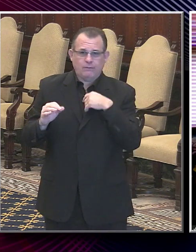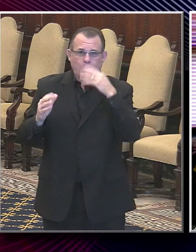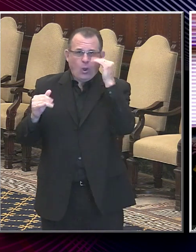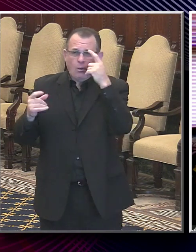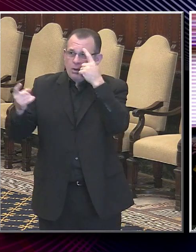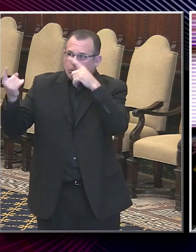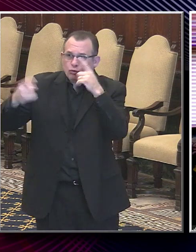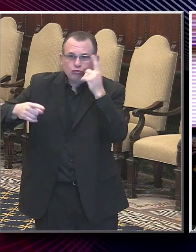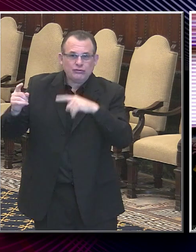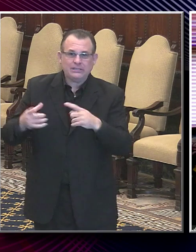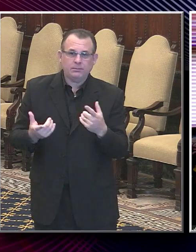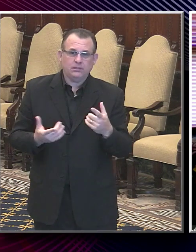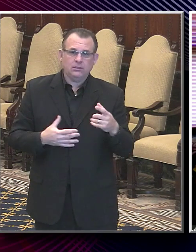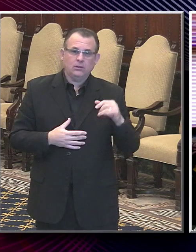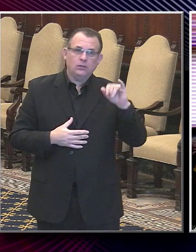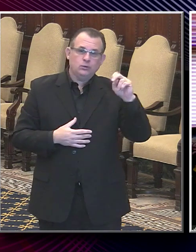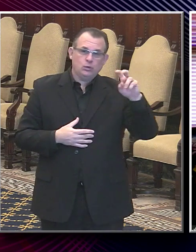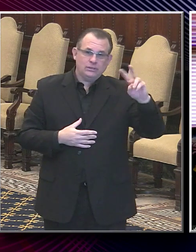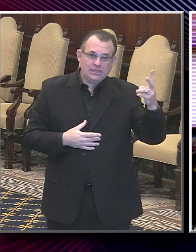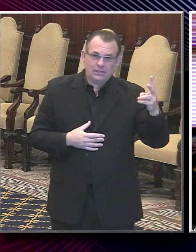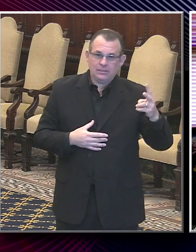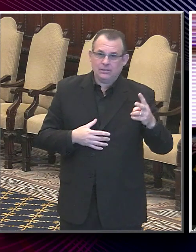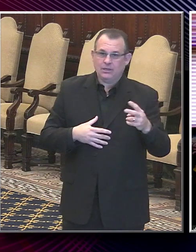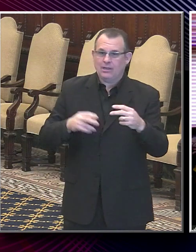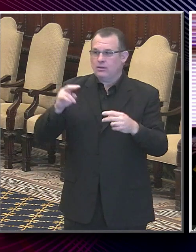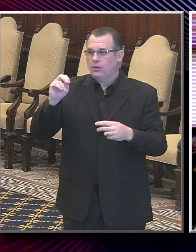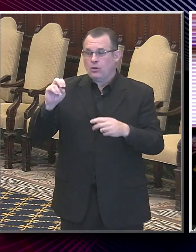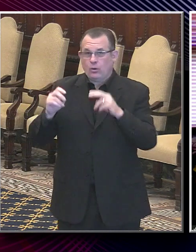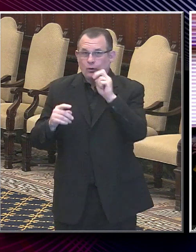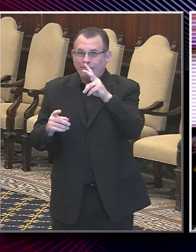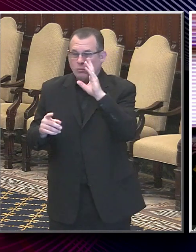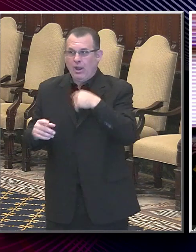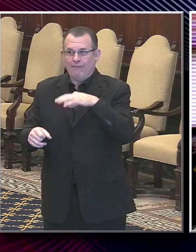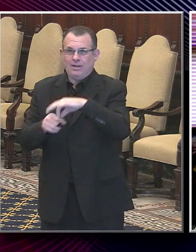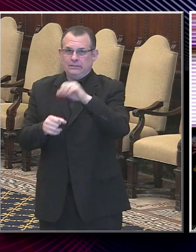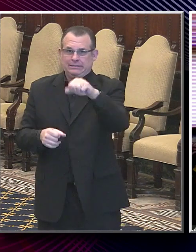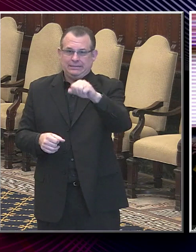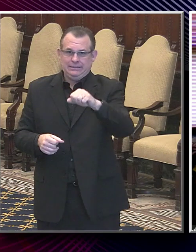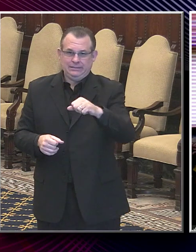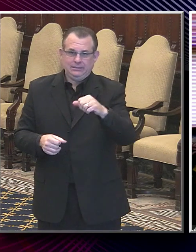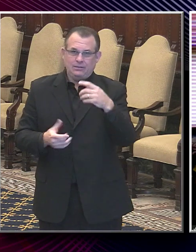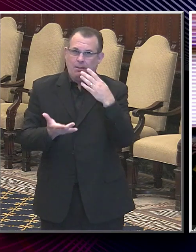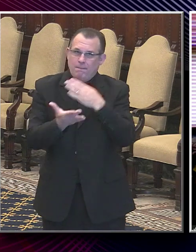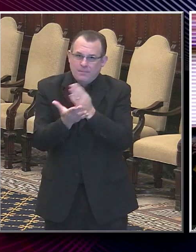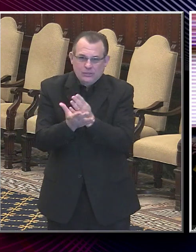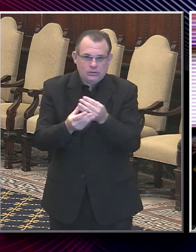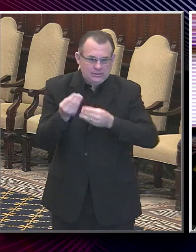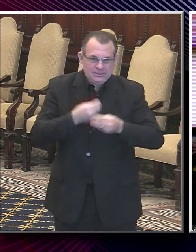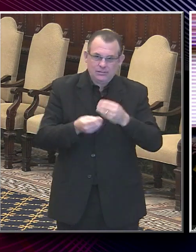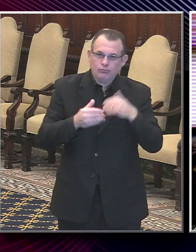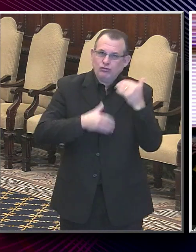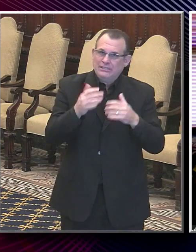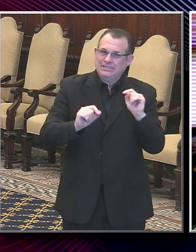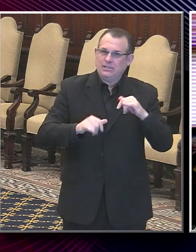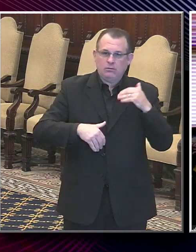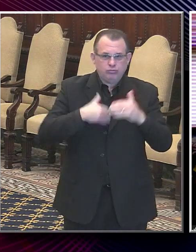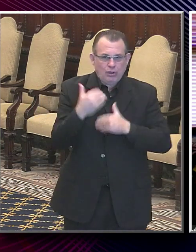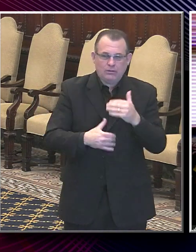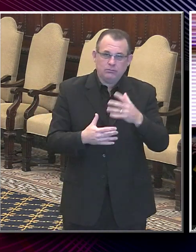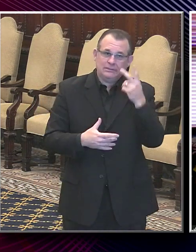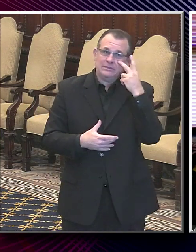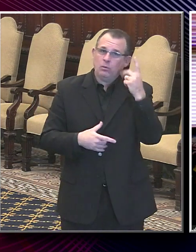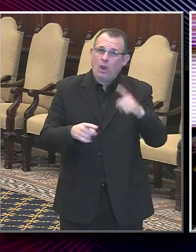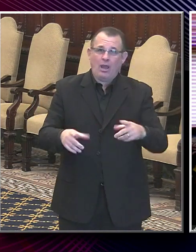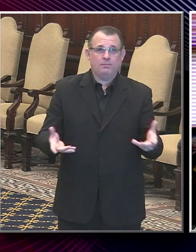election both on June 2nd and in November. And the budget process is proceeding, and we'll see how it turns out in the end, but we're